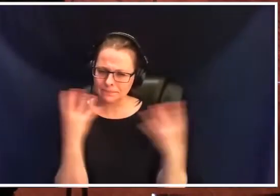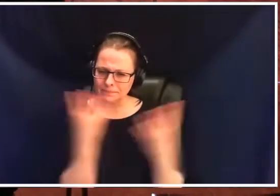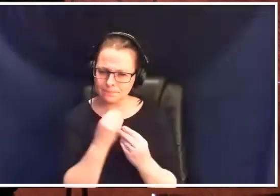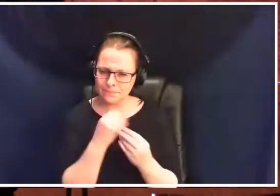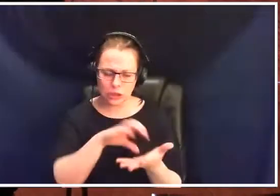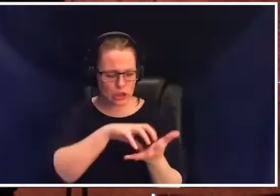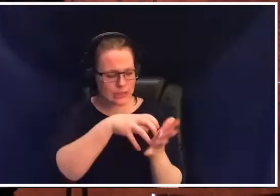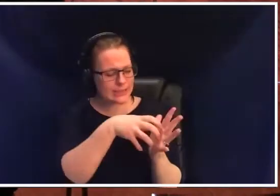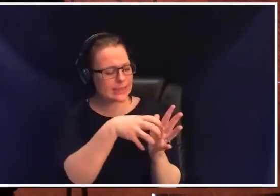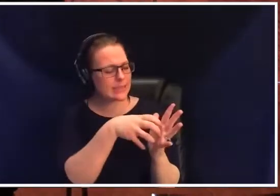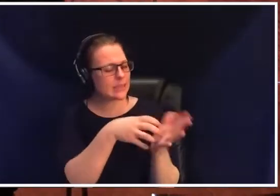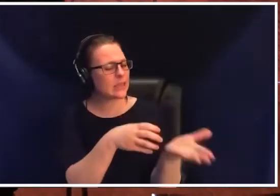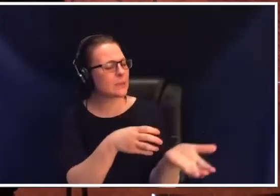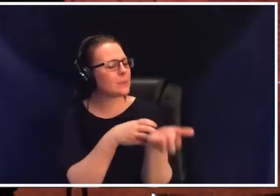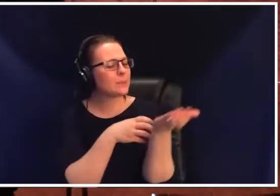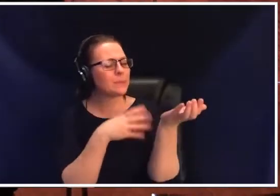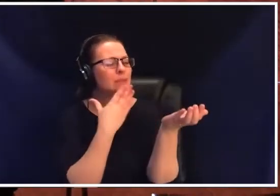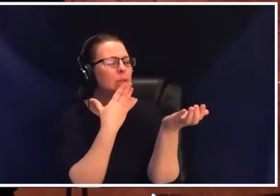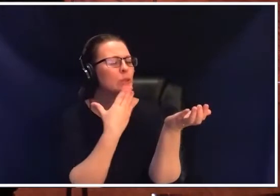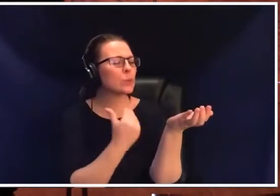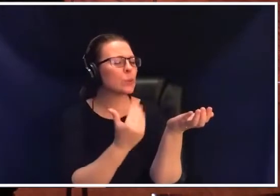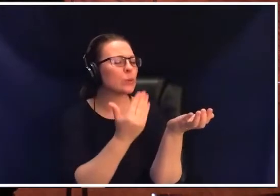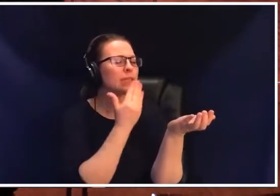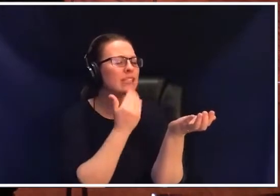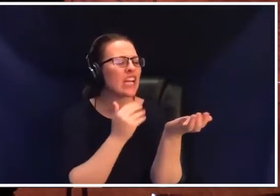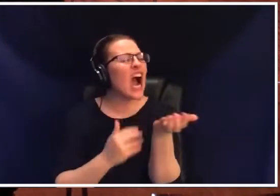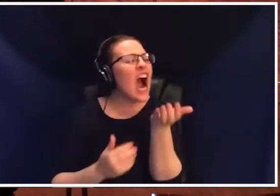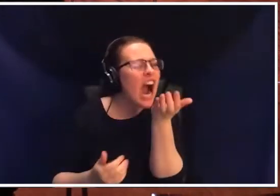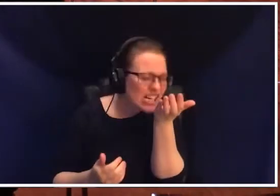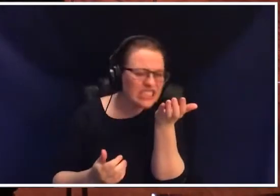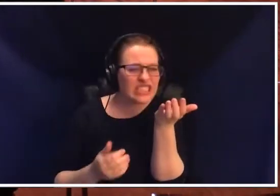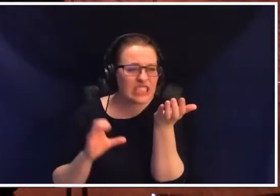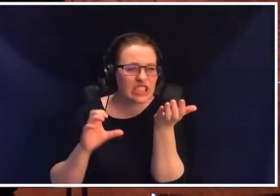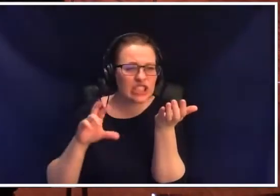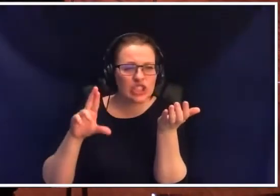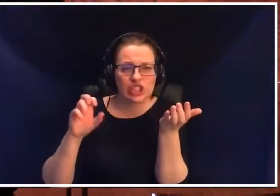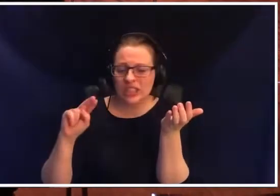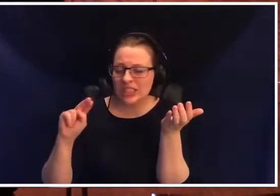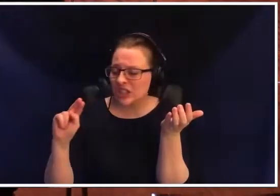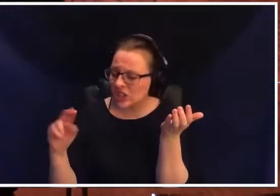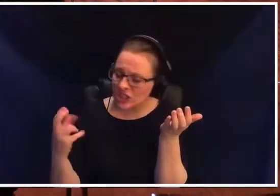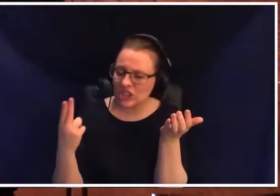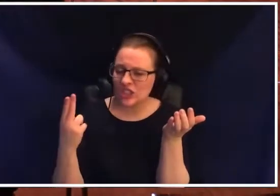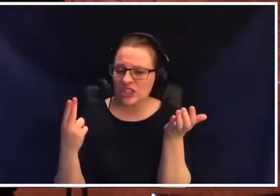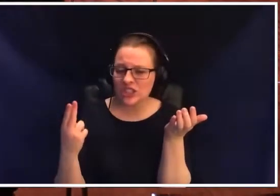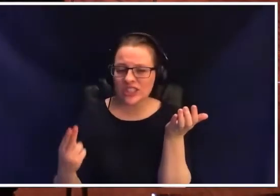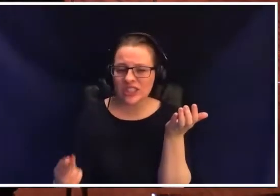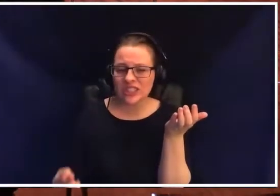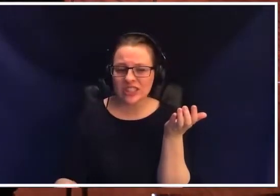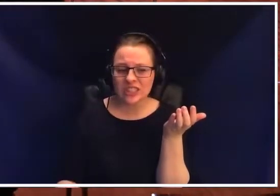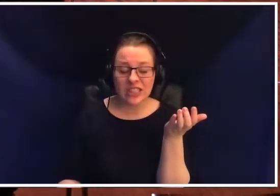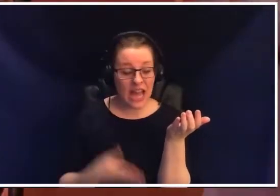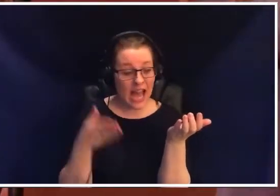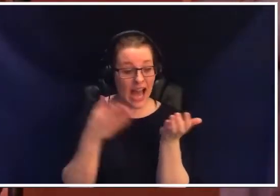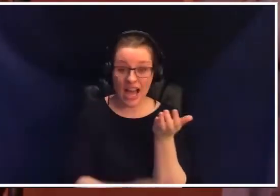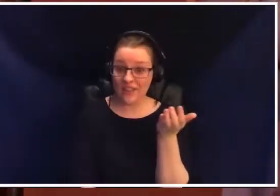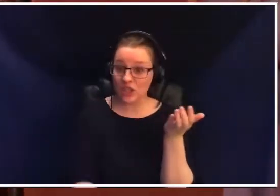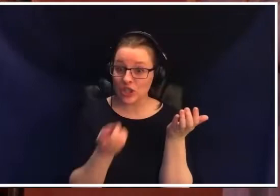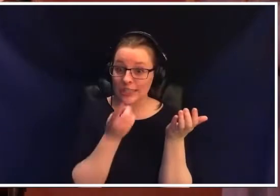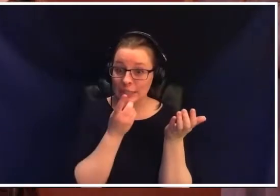Sweet with an excellent crunch. Perfect to have after dinner.